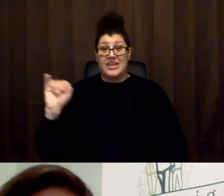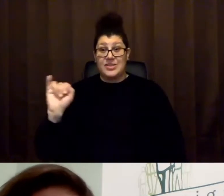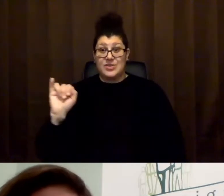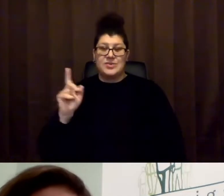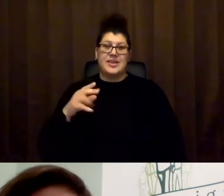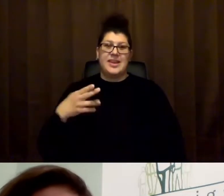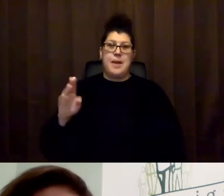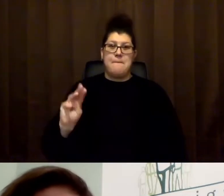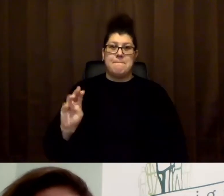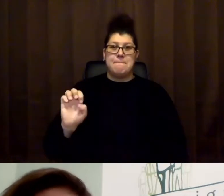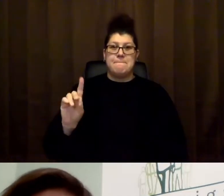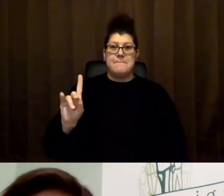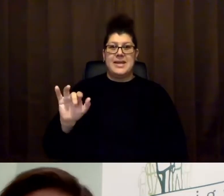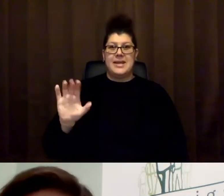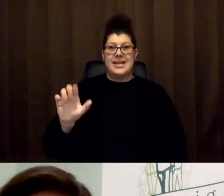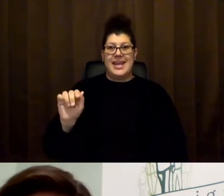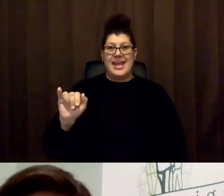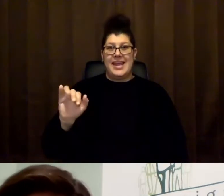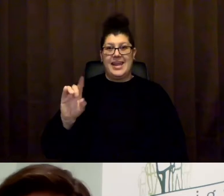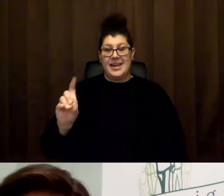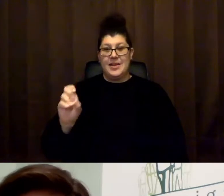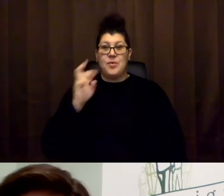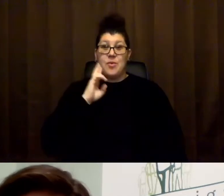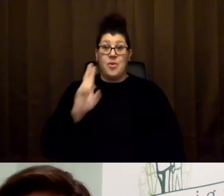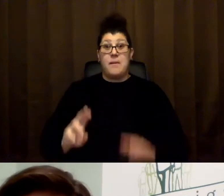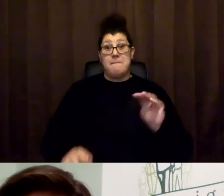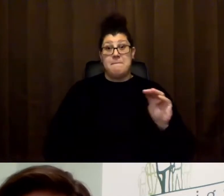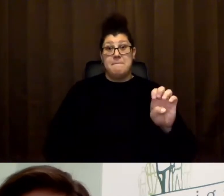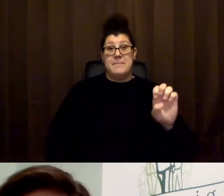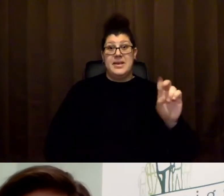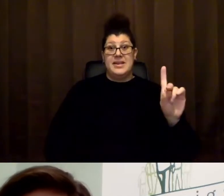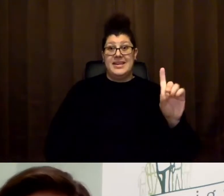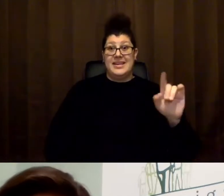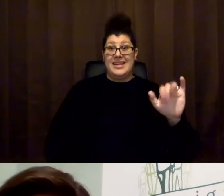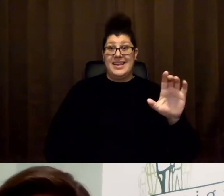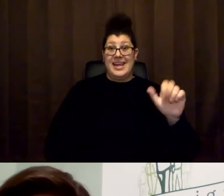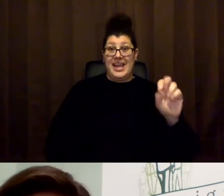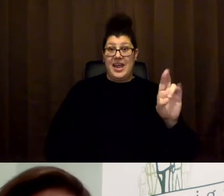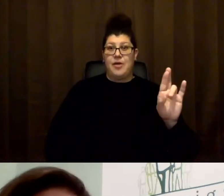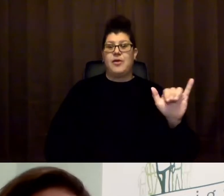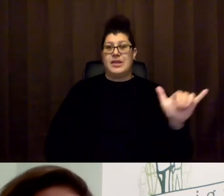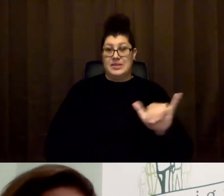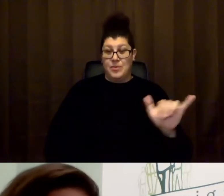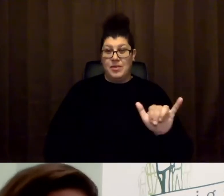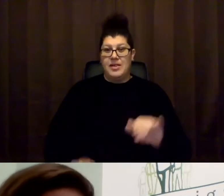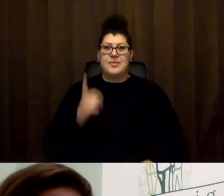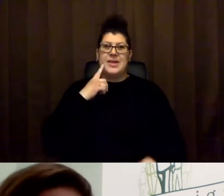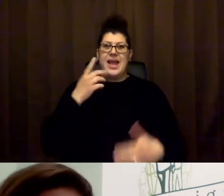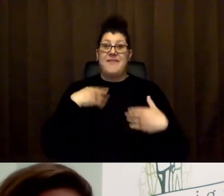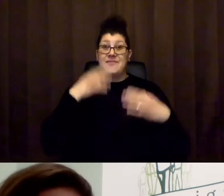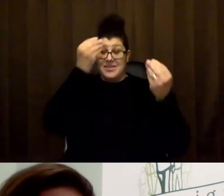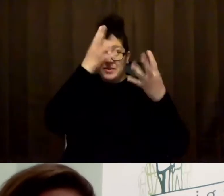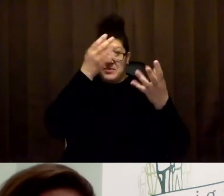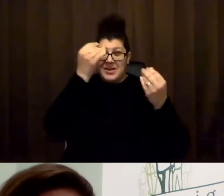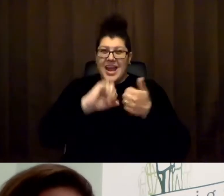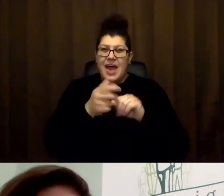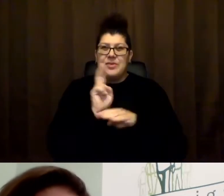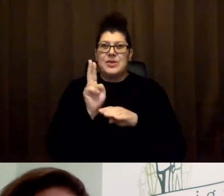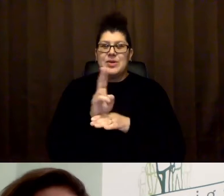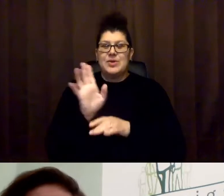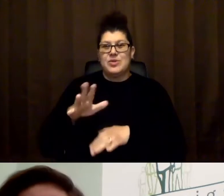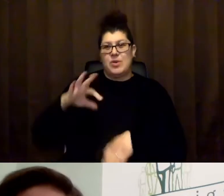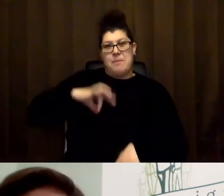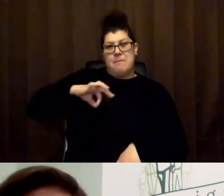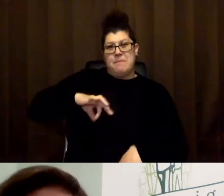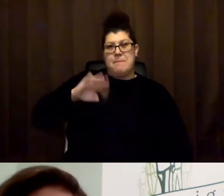insurance marketplace, and Medicare as well. We also share information like how to use those healthcare benefits, how